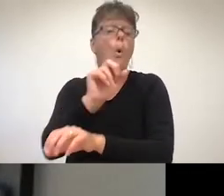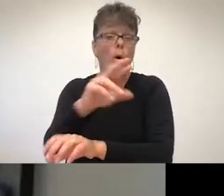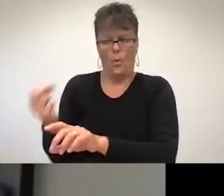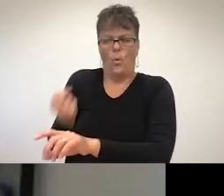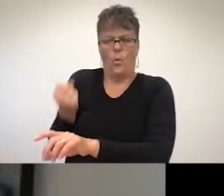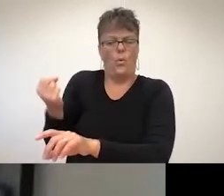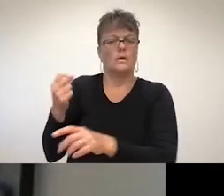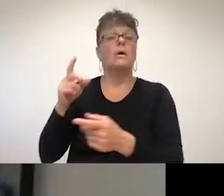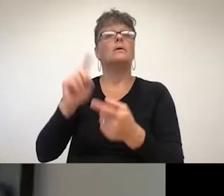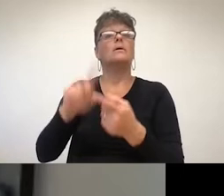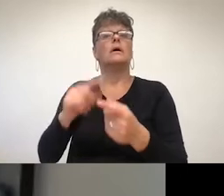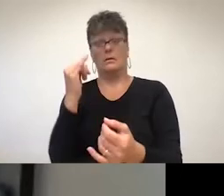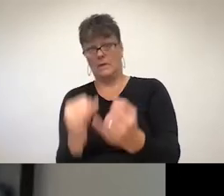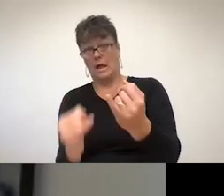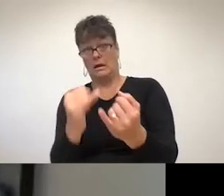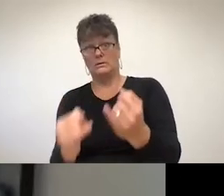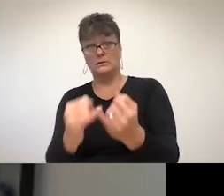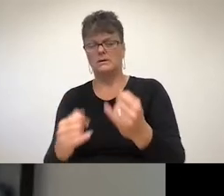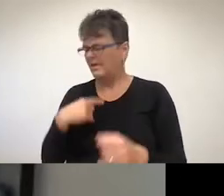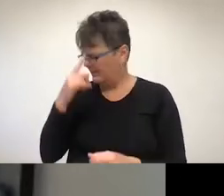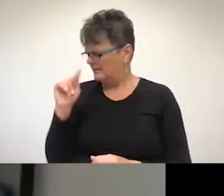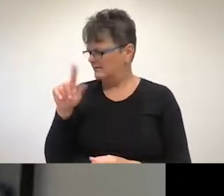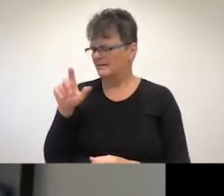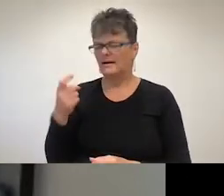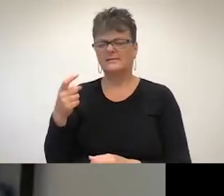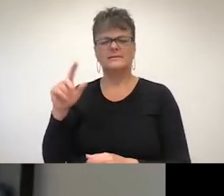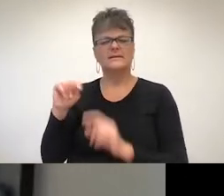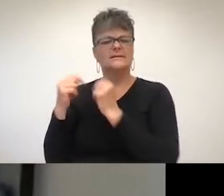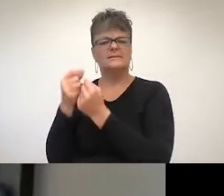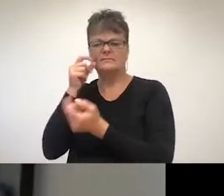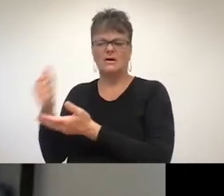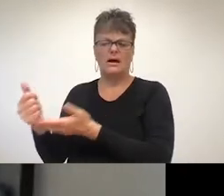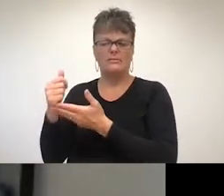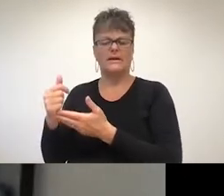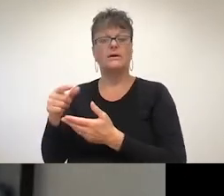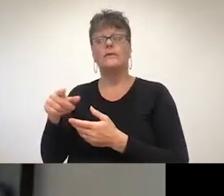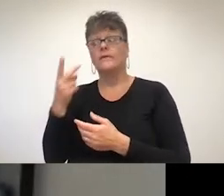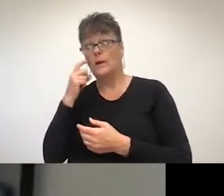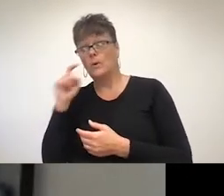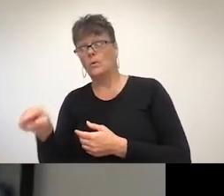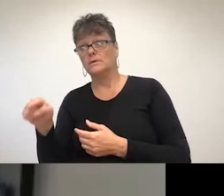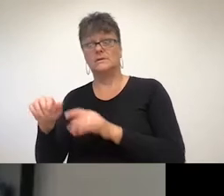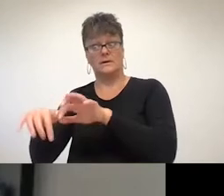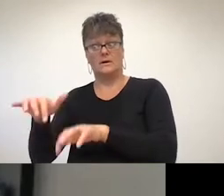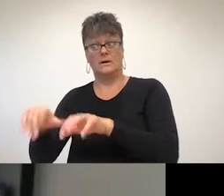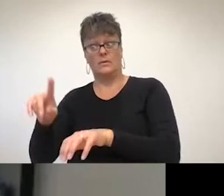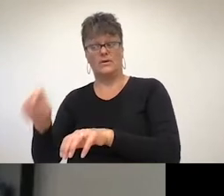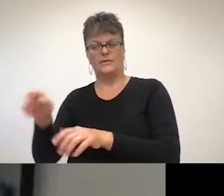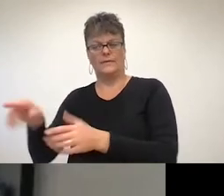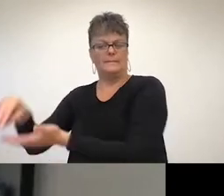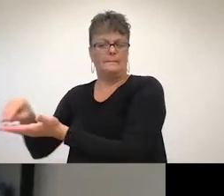opportunities. I believe that the TLX team is going to help keep track of those questions as they come in as well. So with